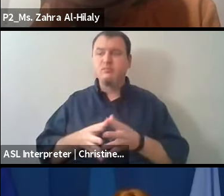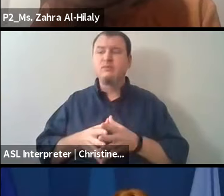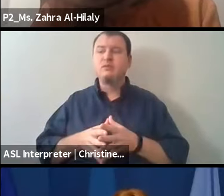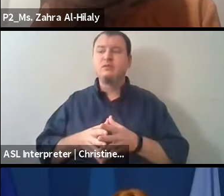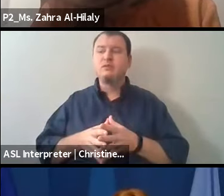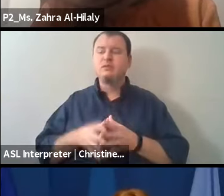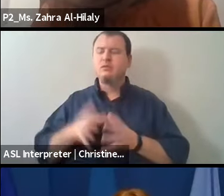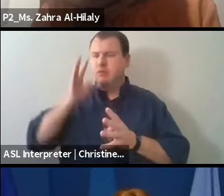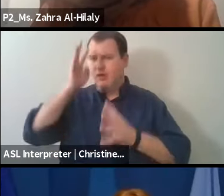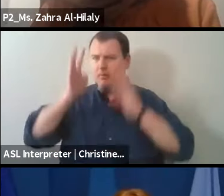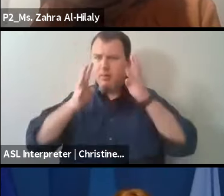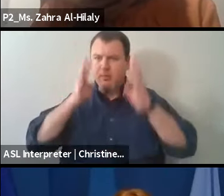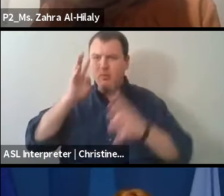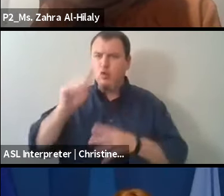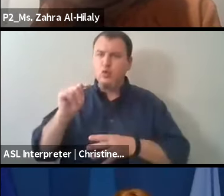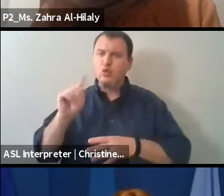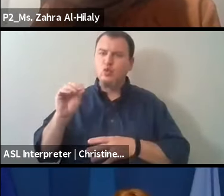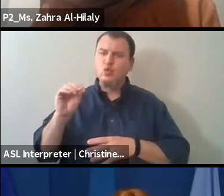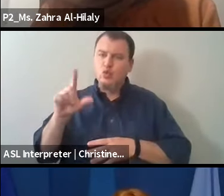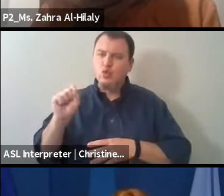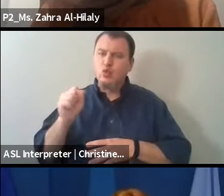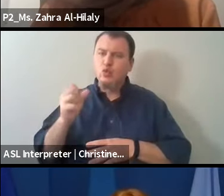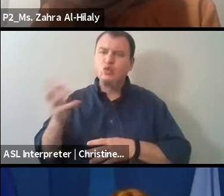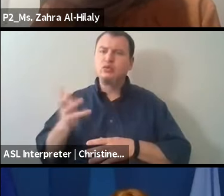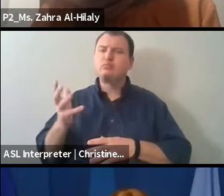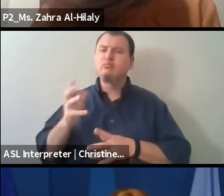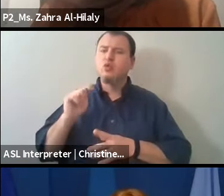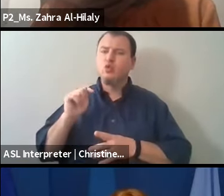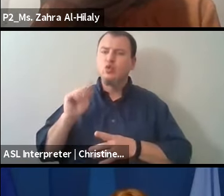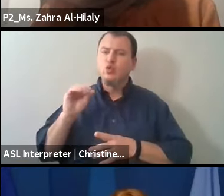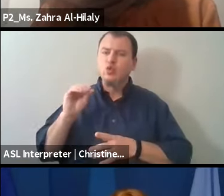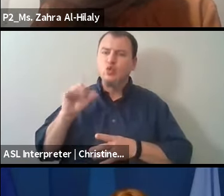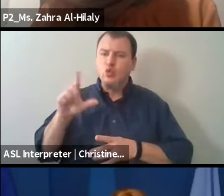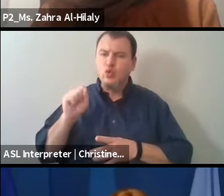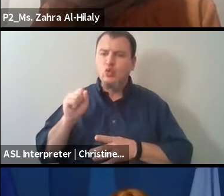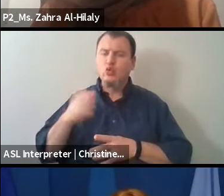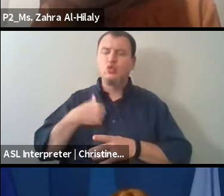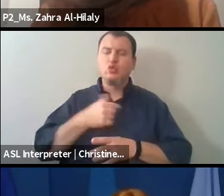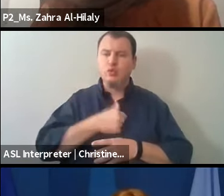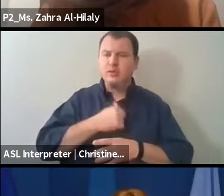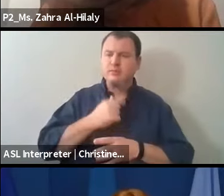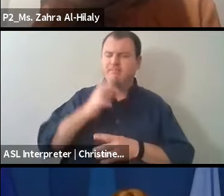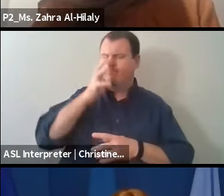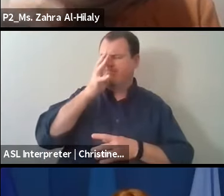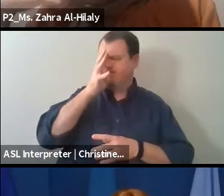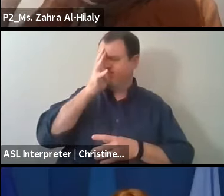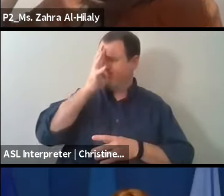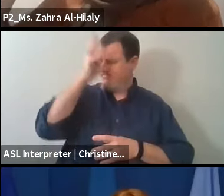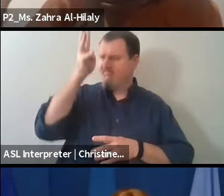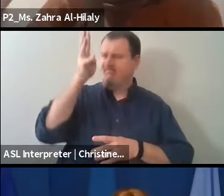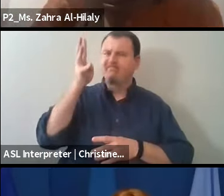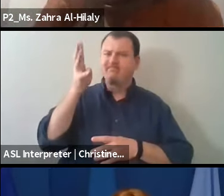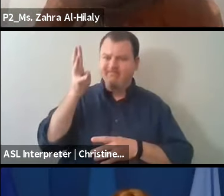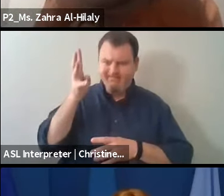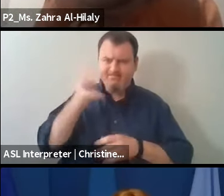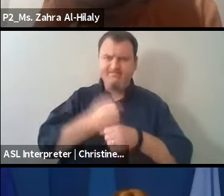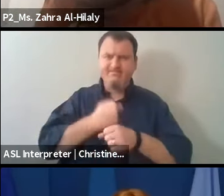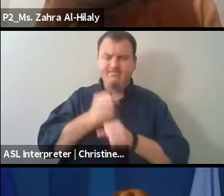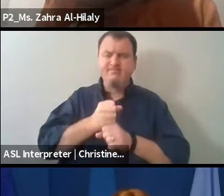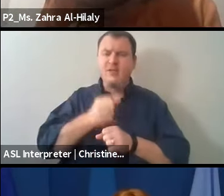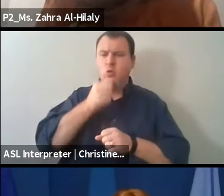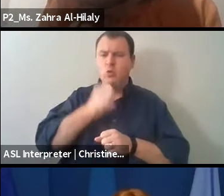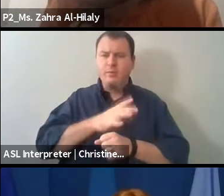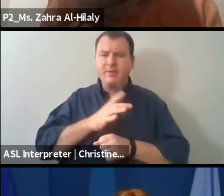Come up with tools. What tools do we come up with that which would make women